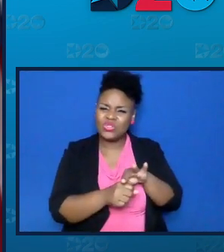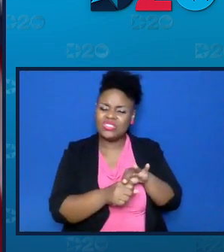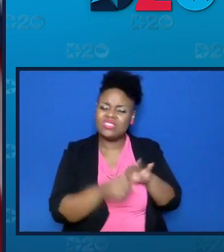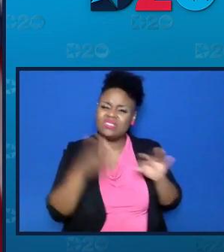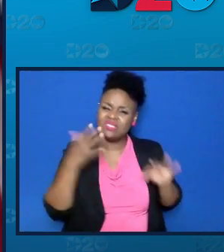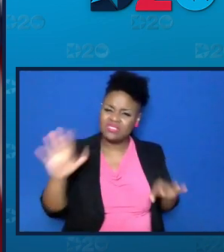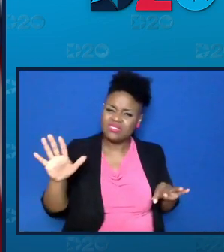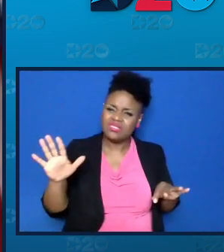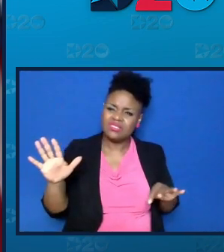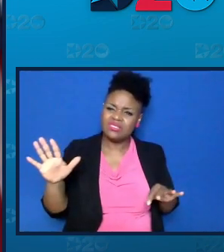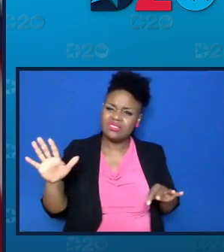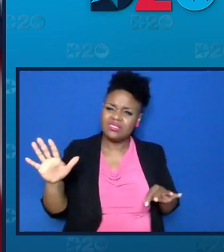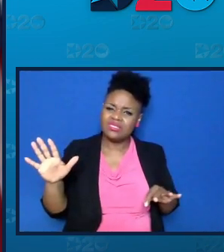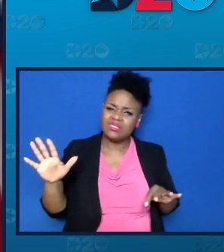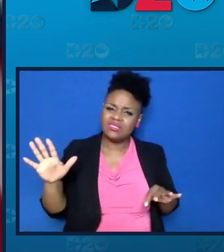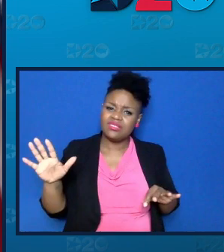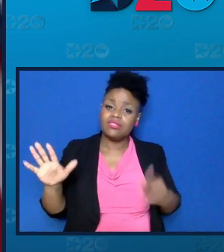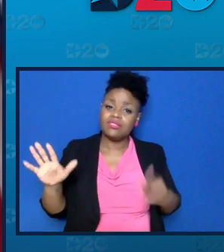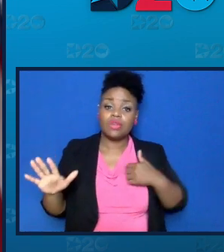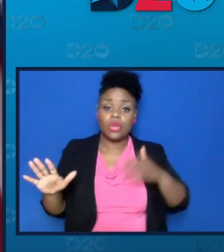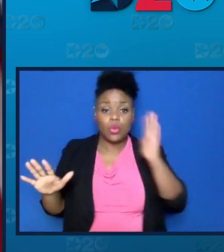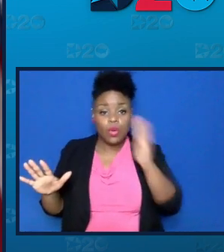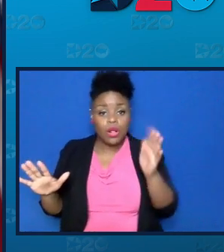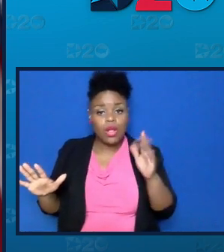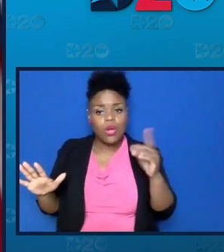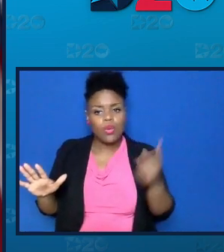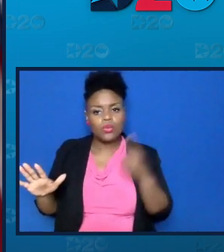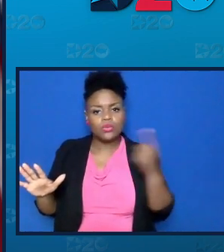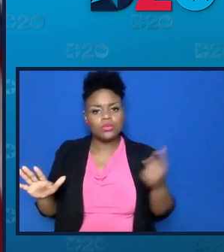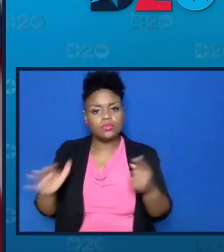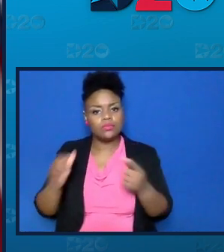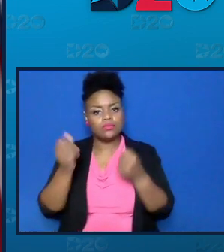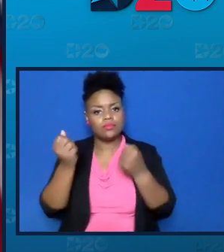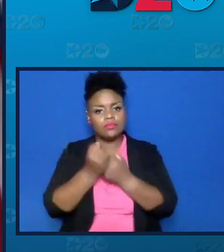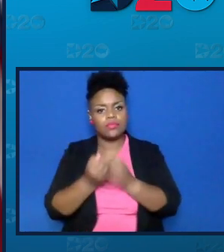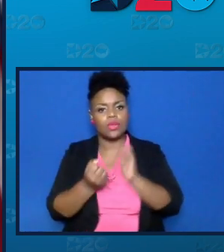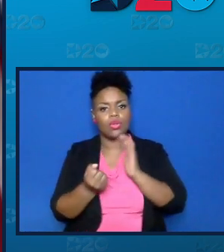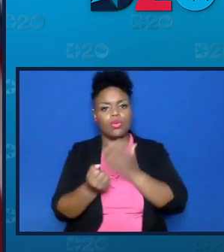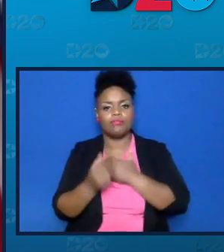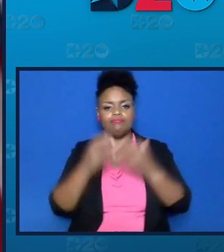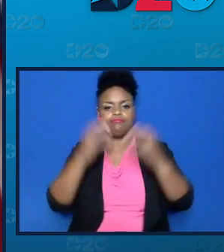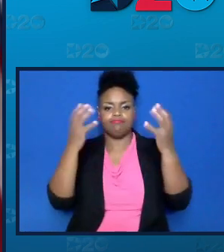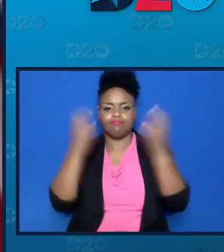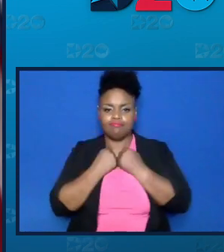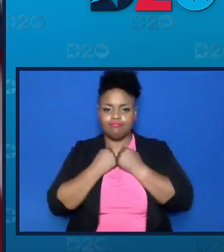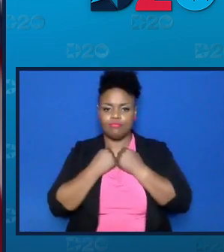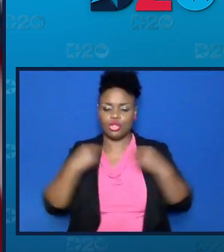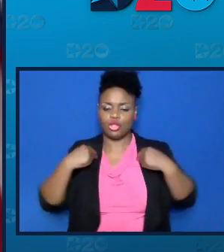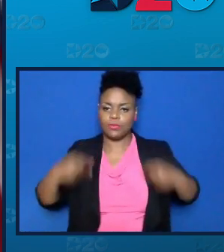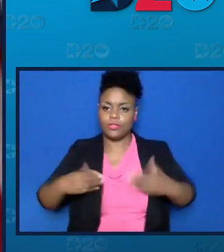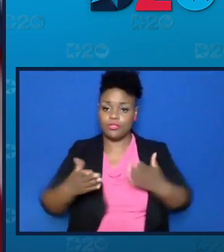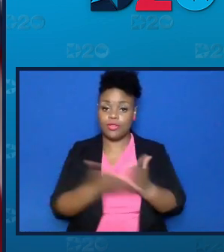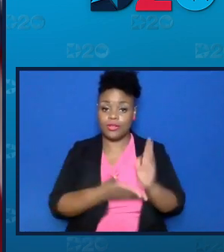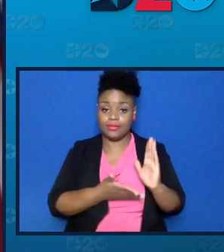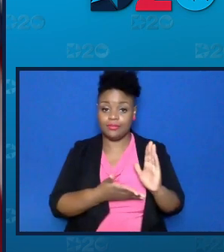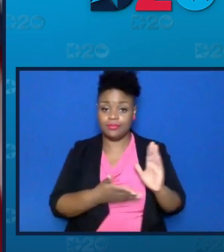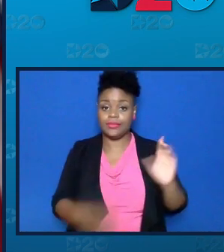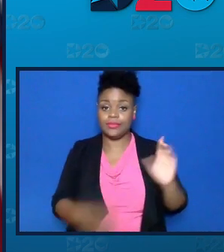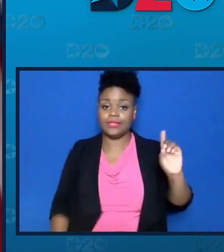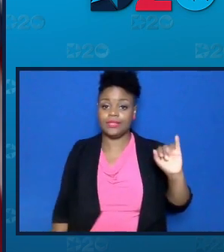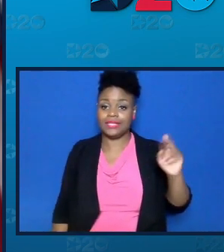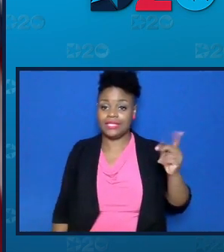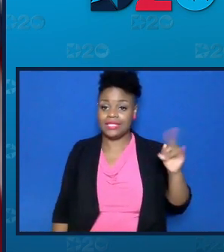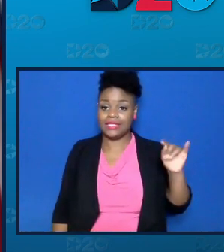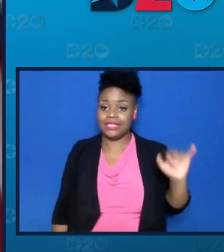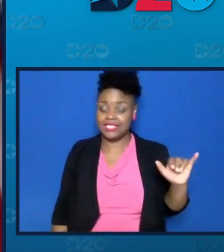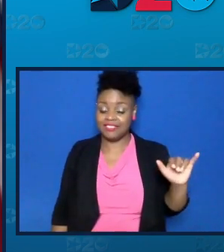And I'll always stand for our values of human rights and dignity. I'll work in common